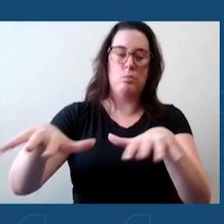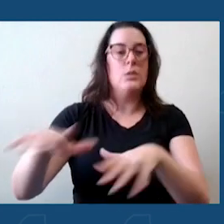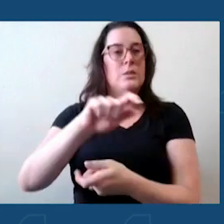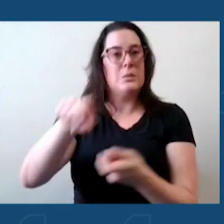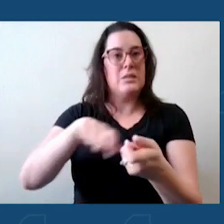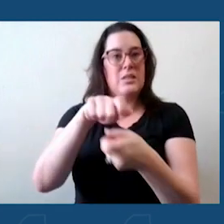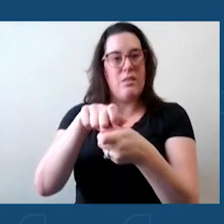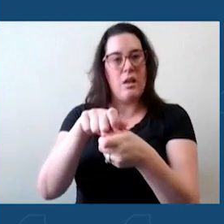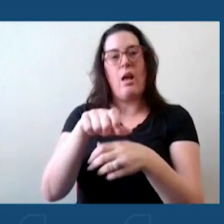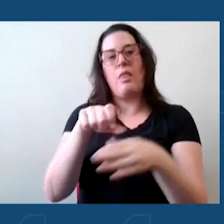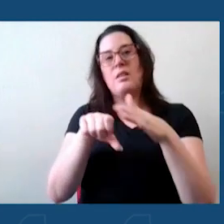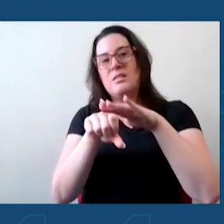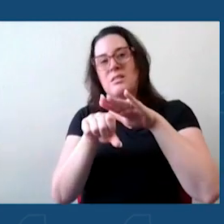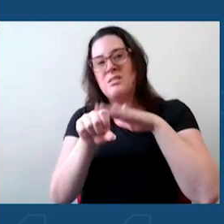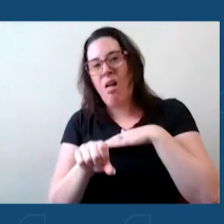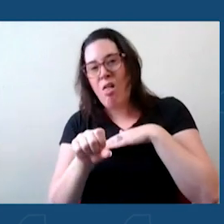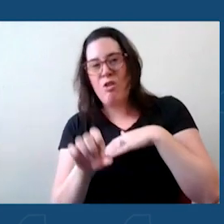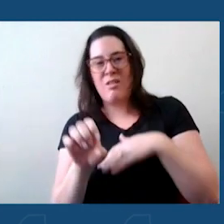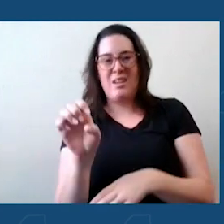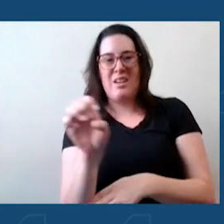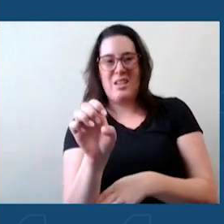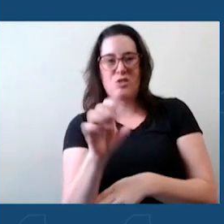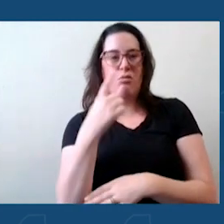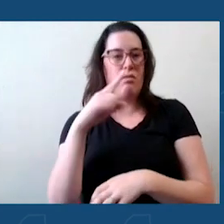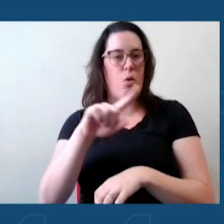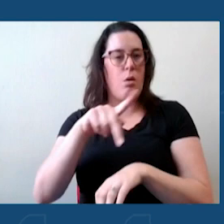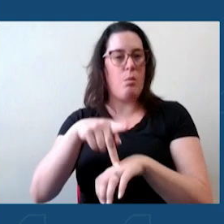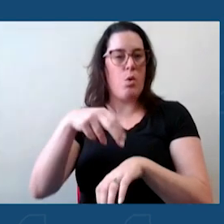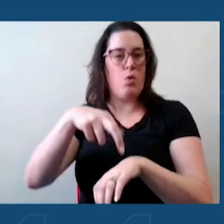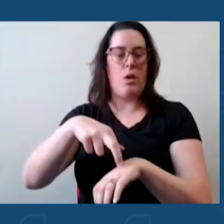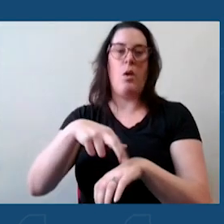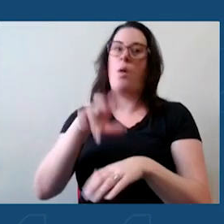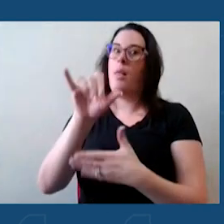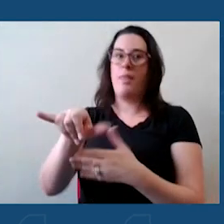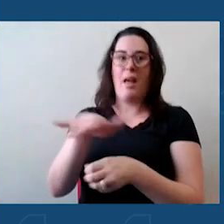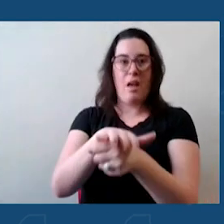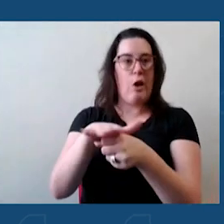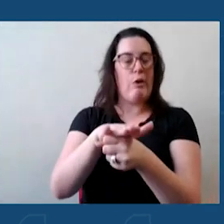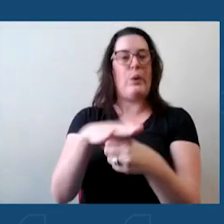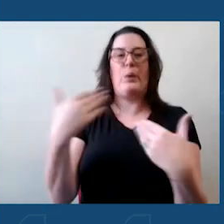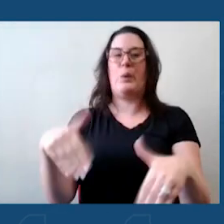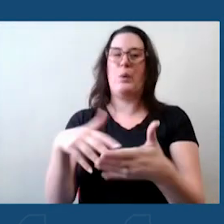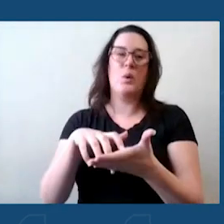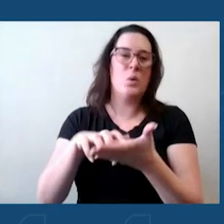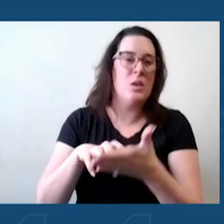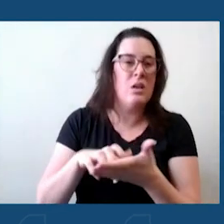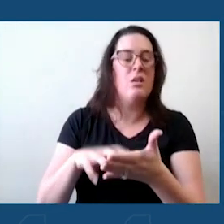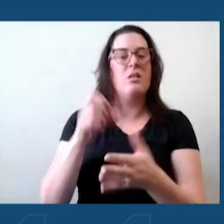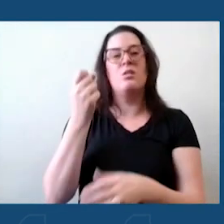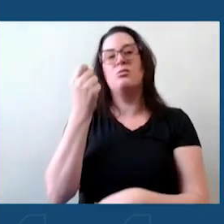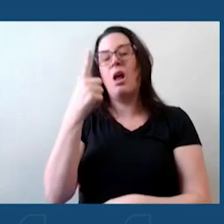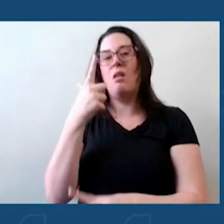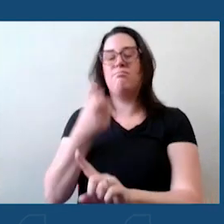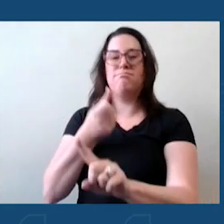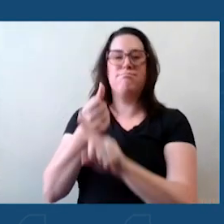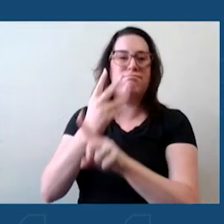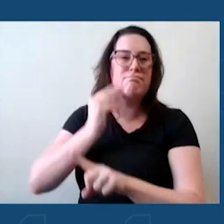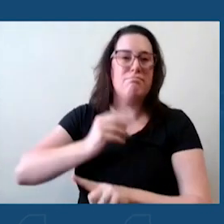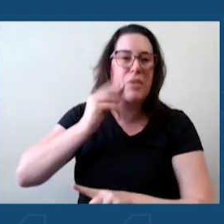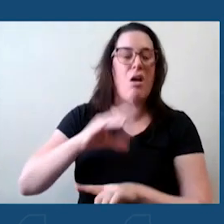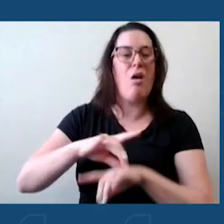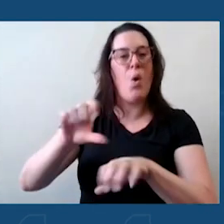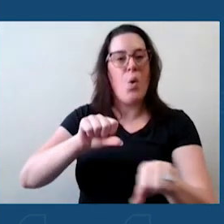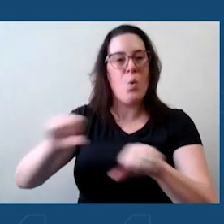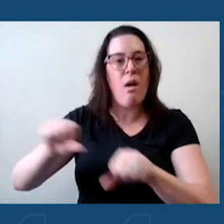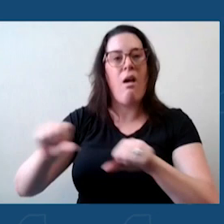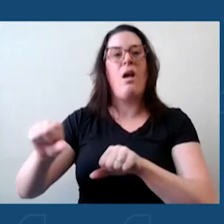Rico, an area that is always vulnerable and has been hit by earthquakes and storms before tropical